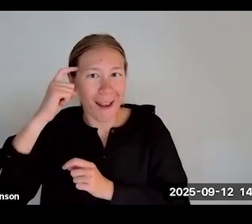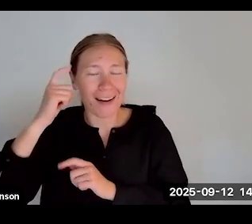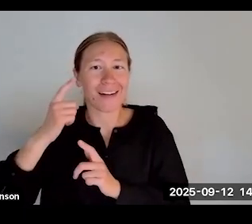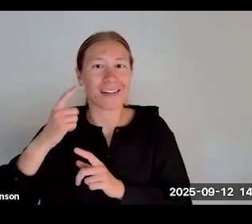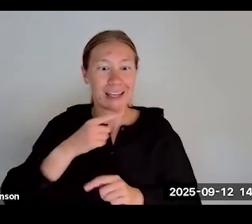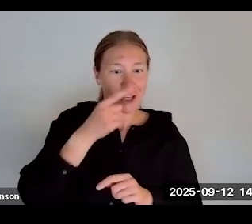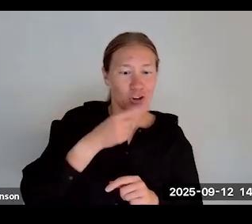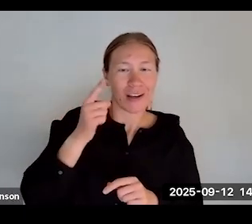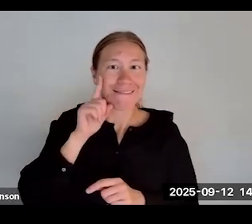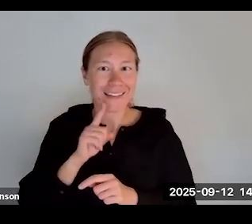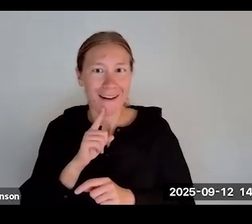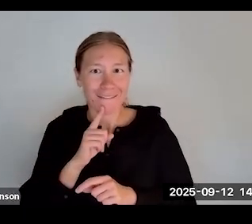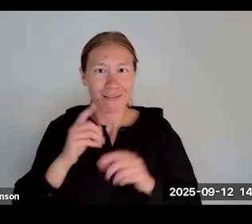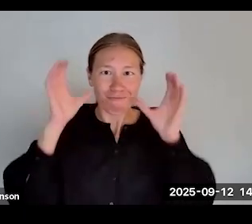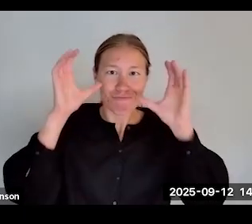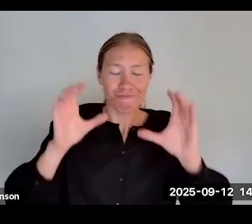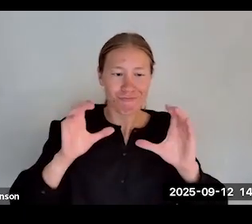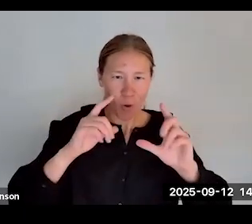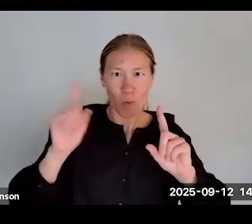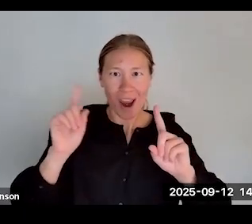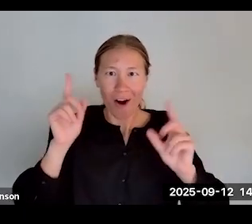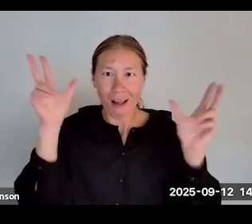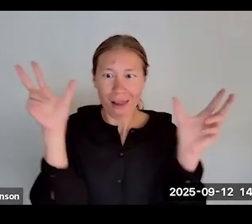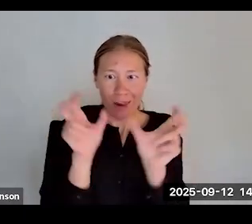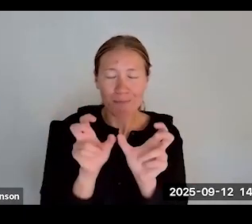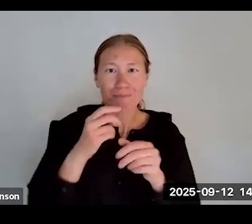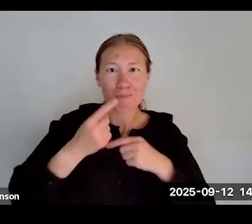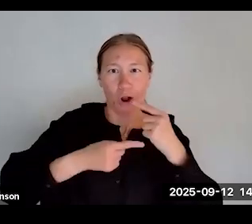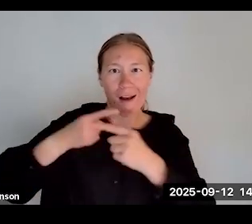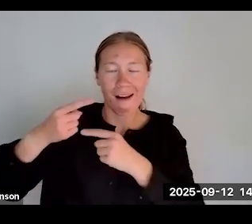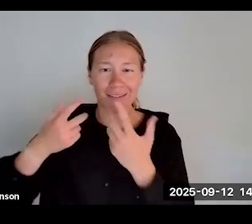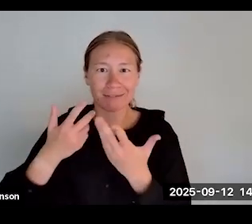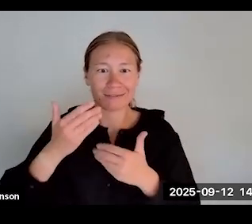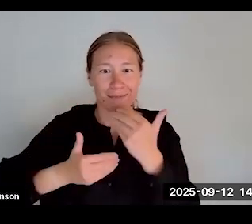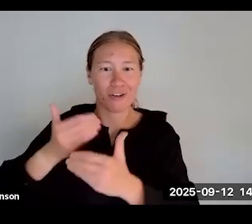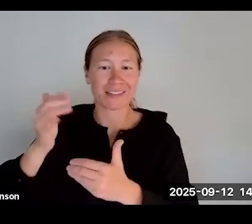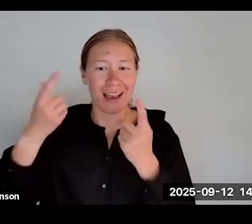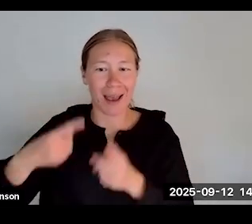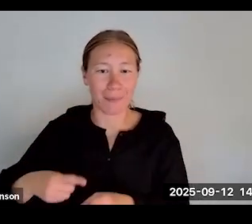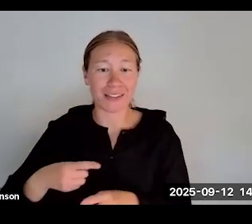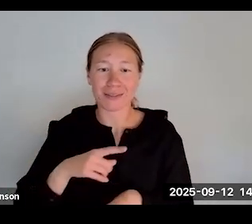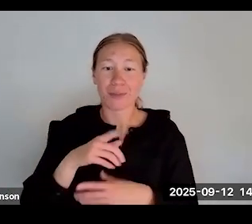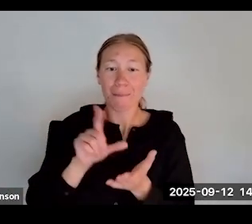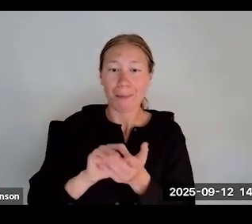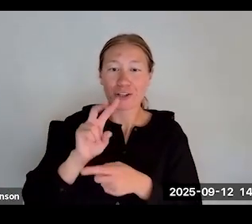cool. This book was published in 2000 and has a 4.06 rating on